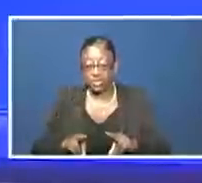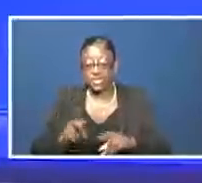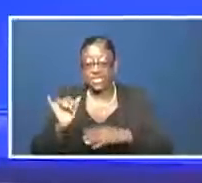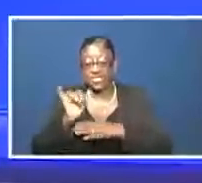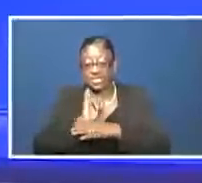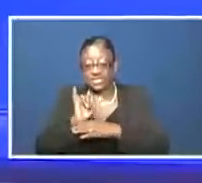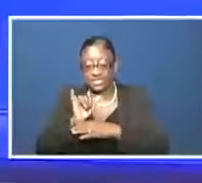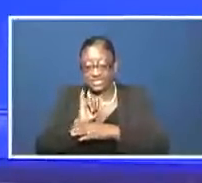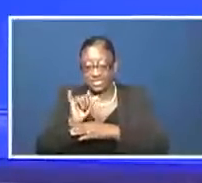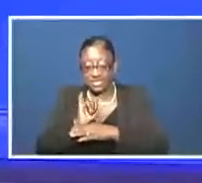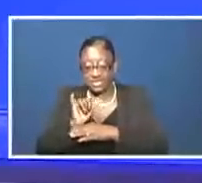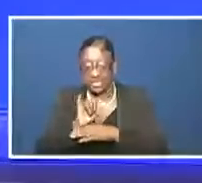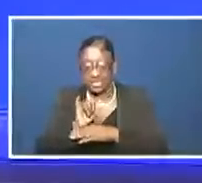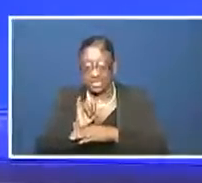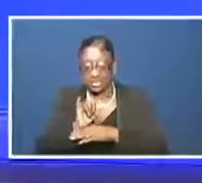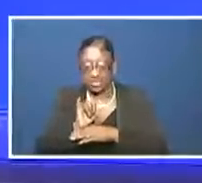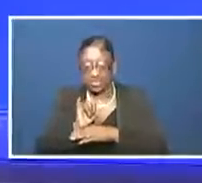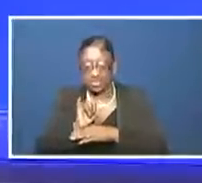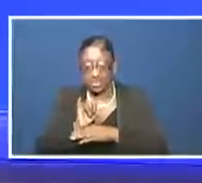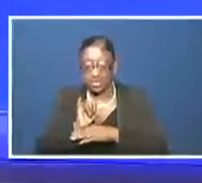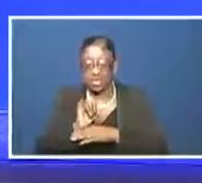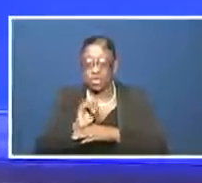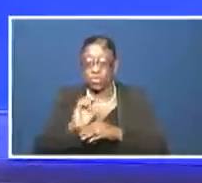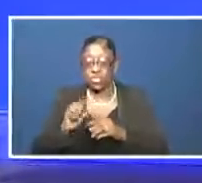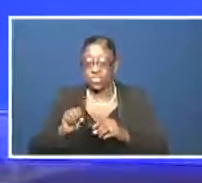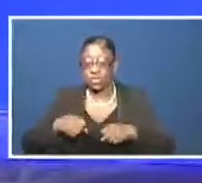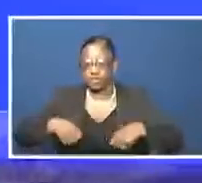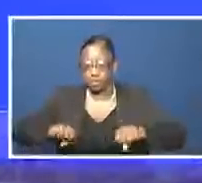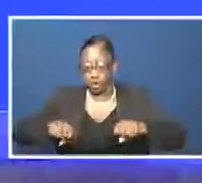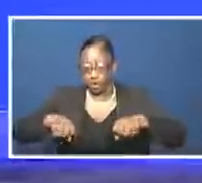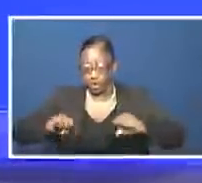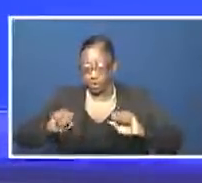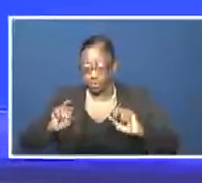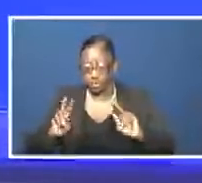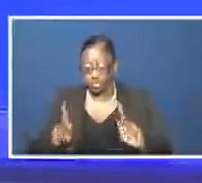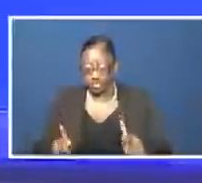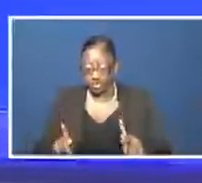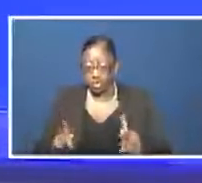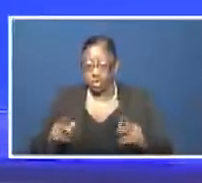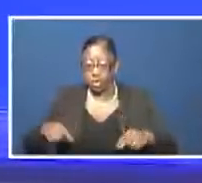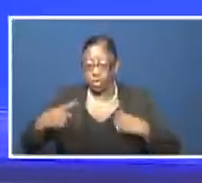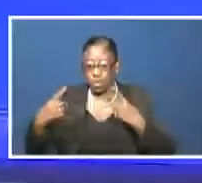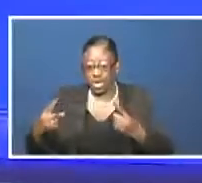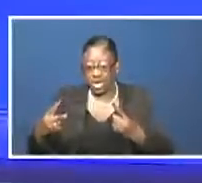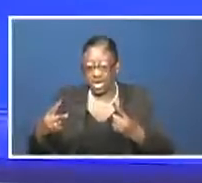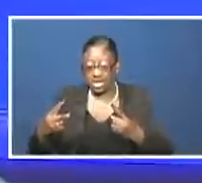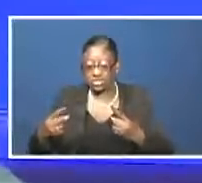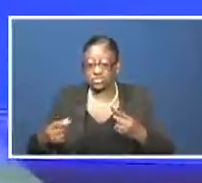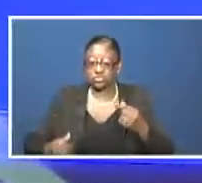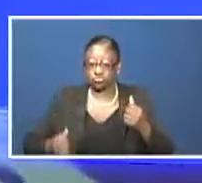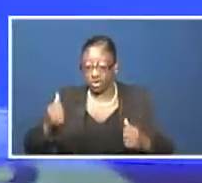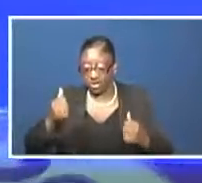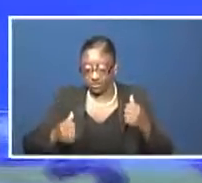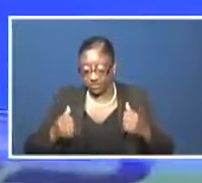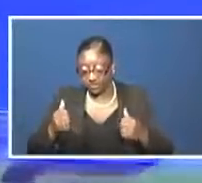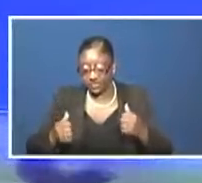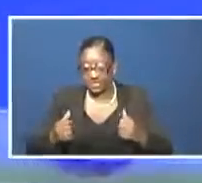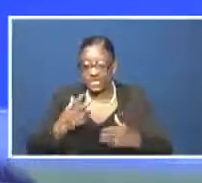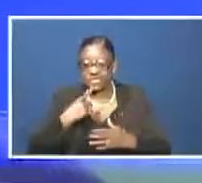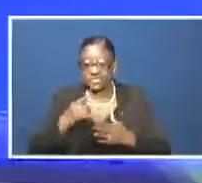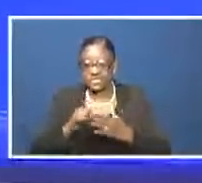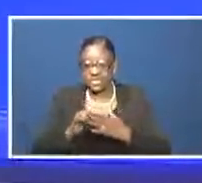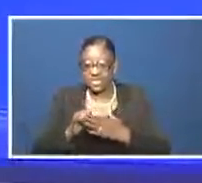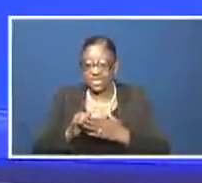same in the case of an equally suspicious motorcyclist police came across while patrolling Market and Fleming Streets. A search of the